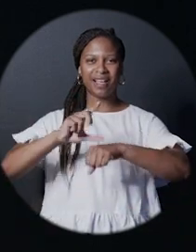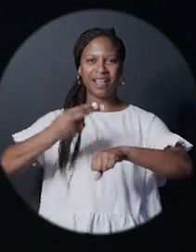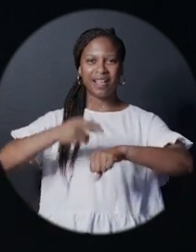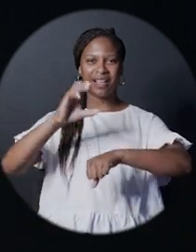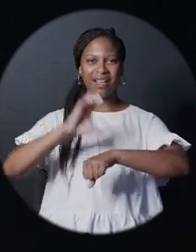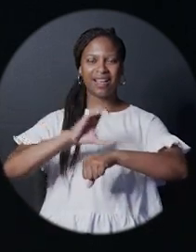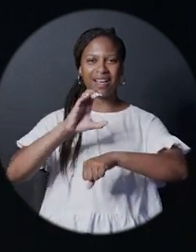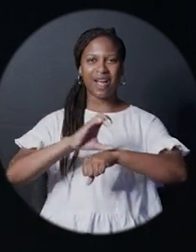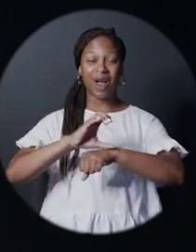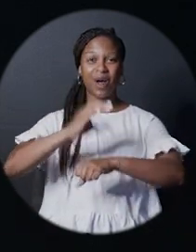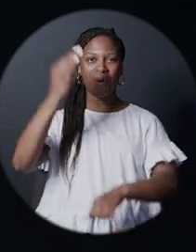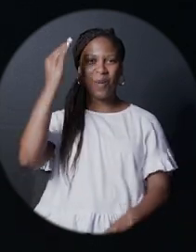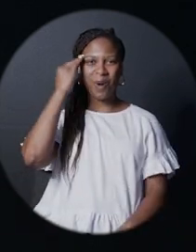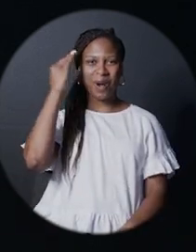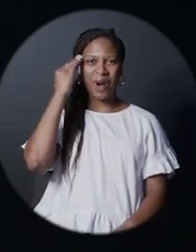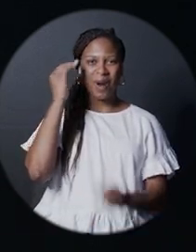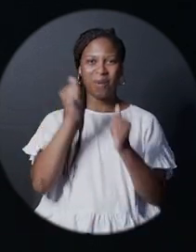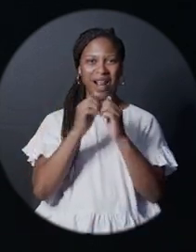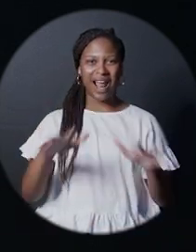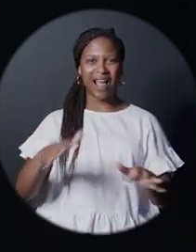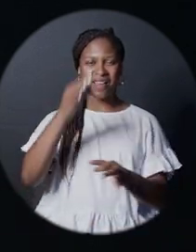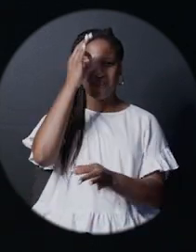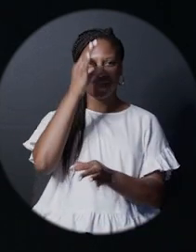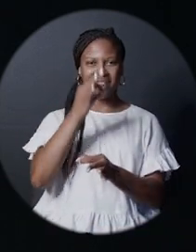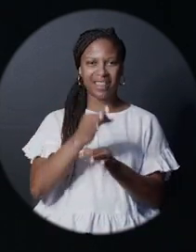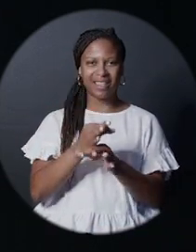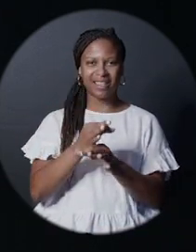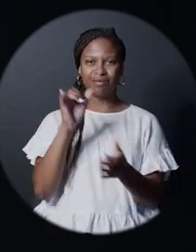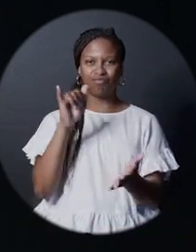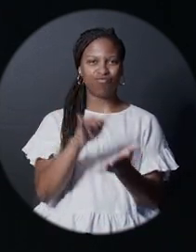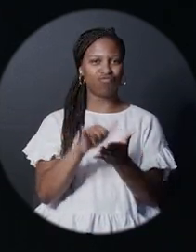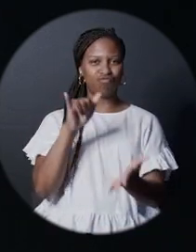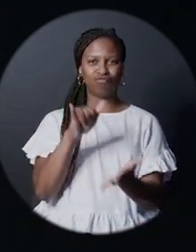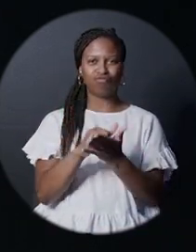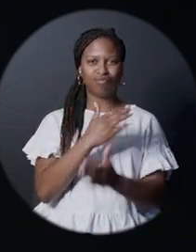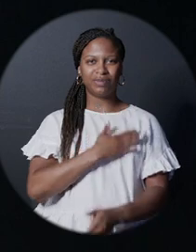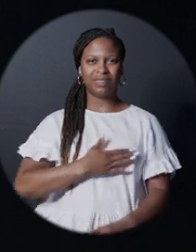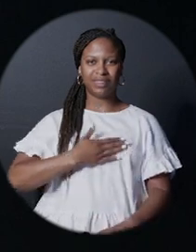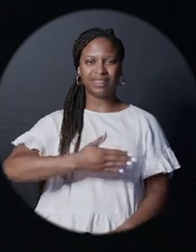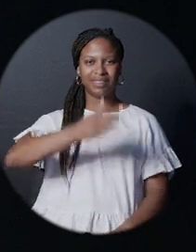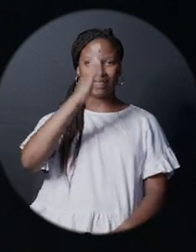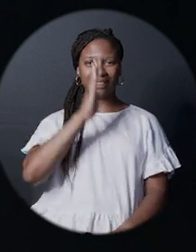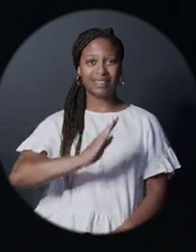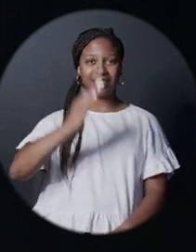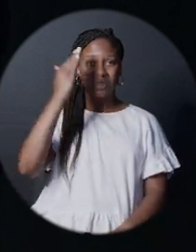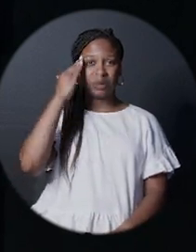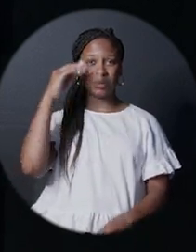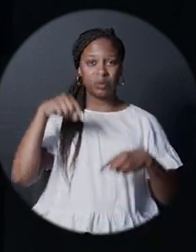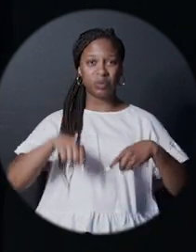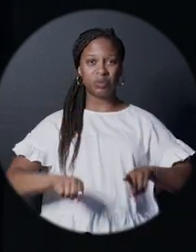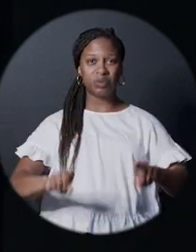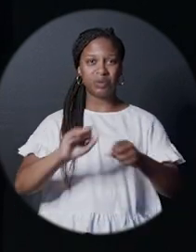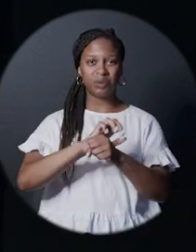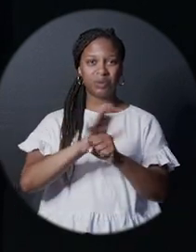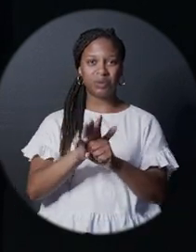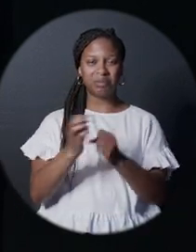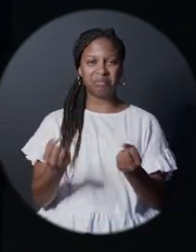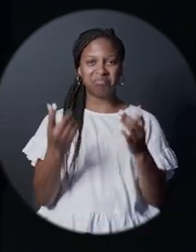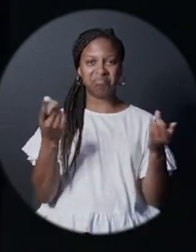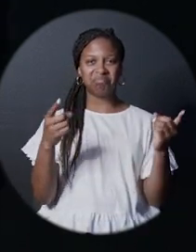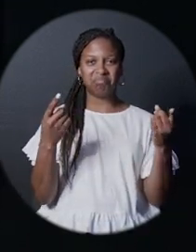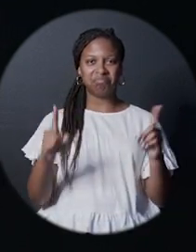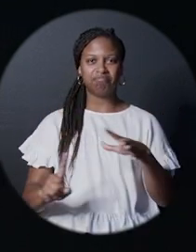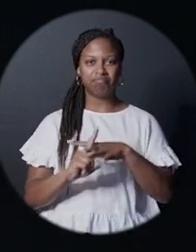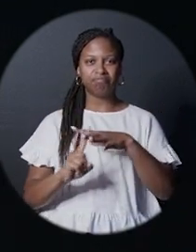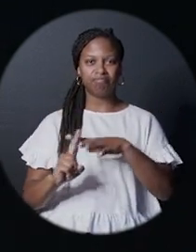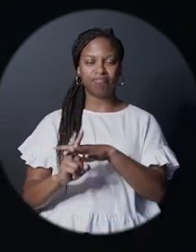is prayer time here at the Lighthouse Church. We know that without faith, it's impossible to please God. And I know that